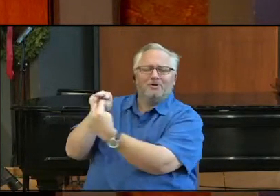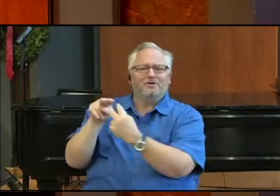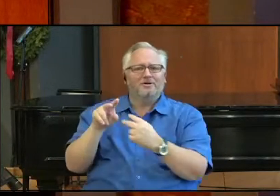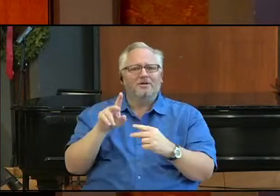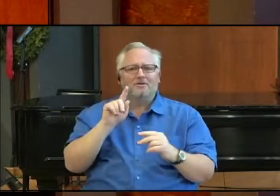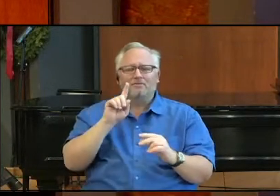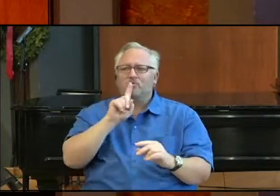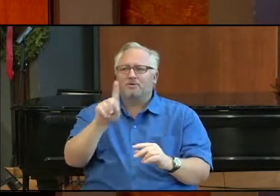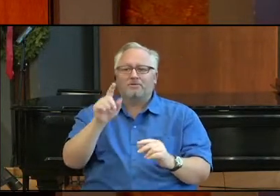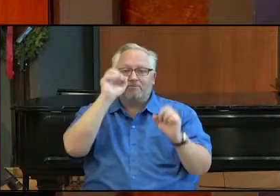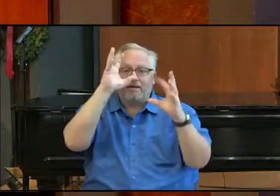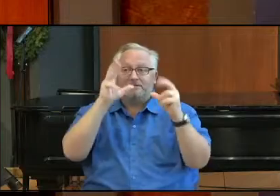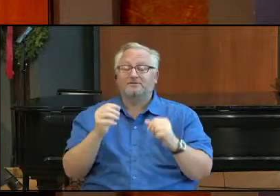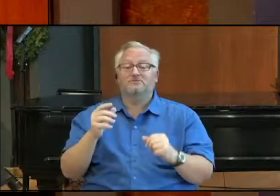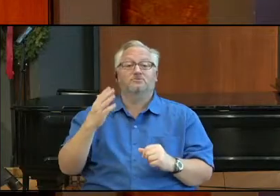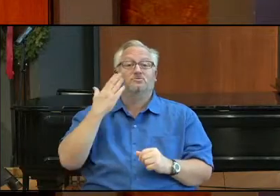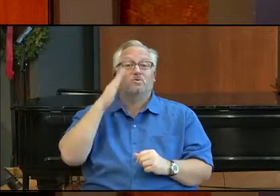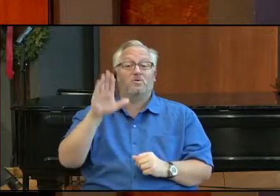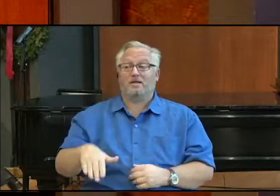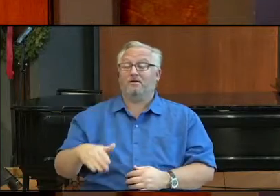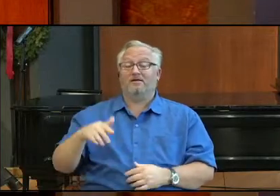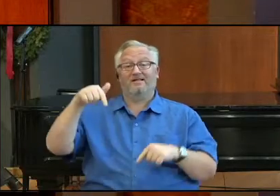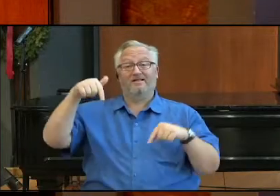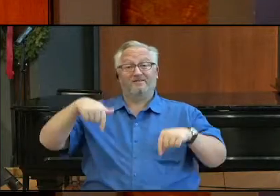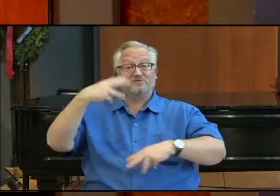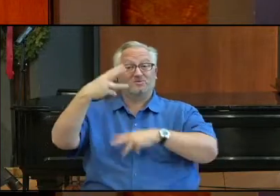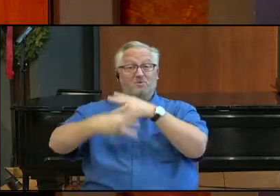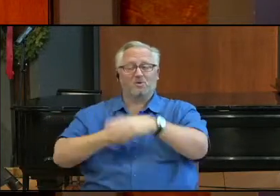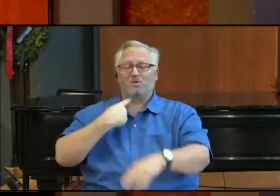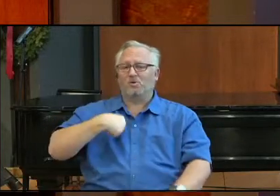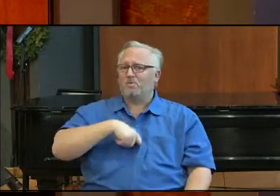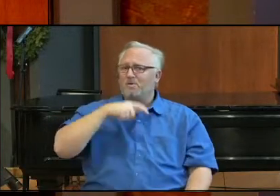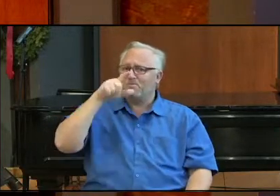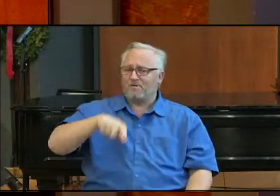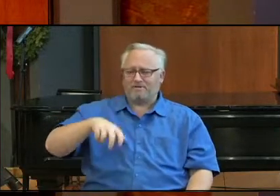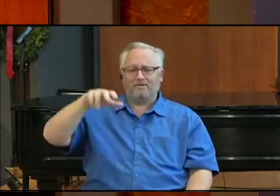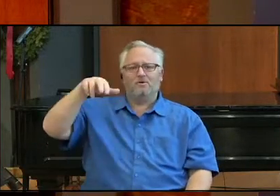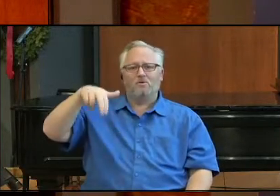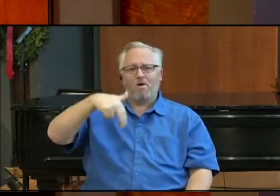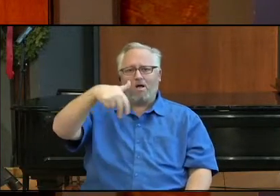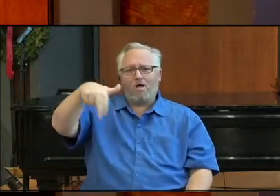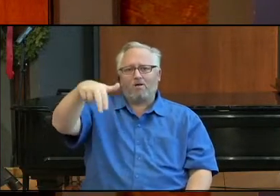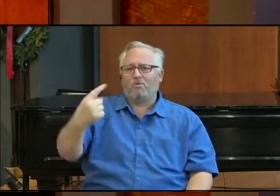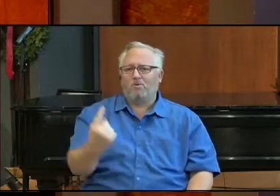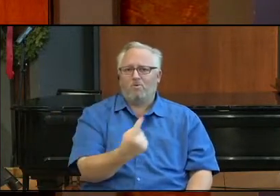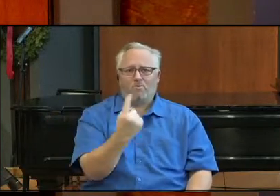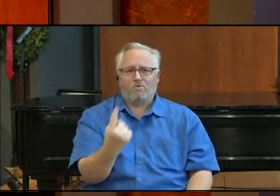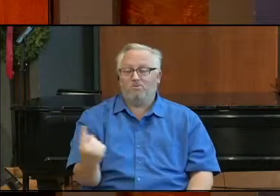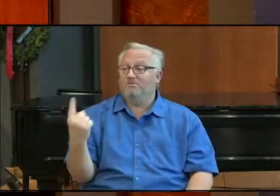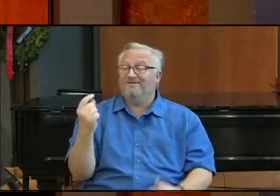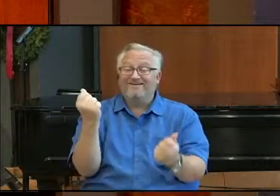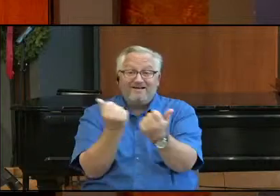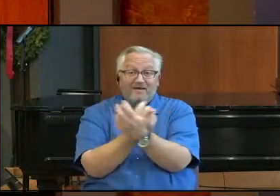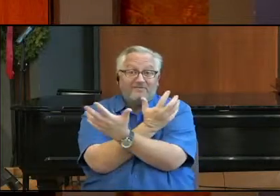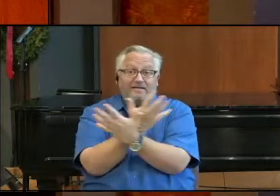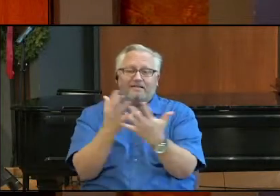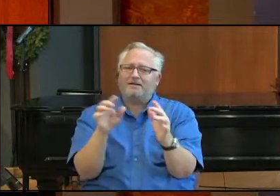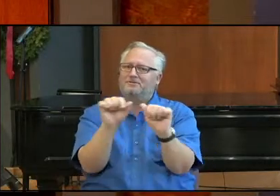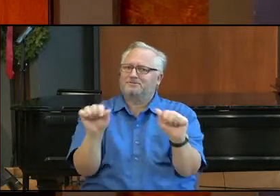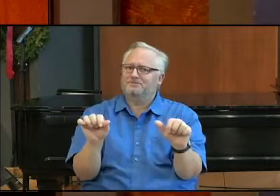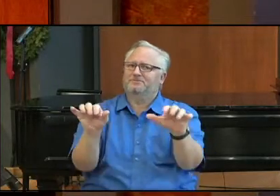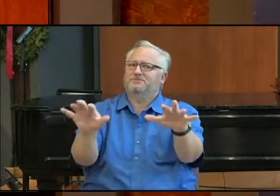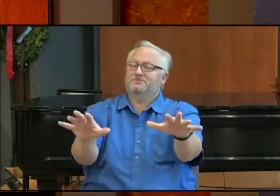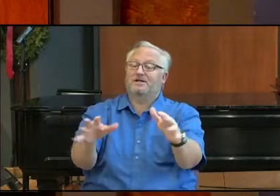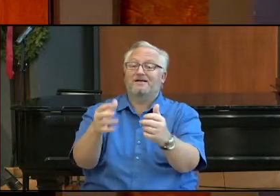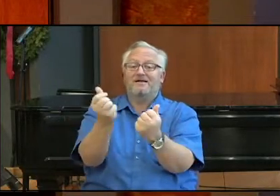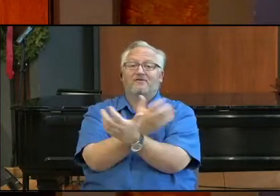to walk this world alone. All of it is a miracle. All of it deserves our